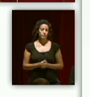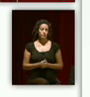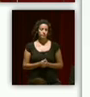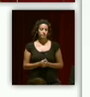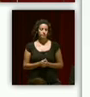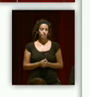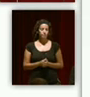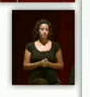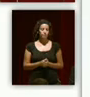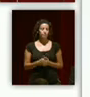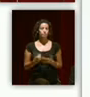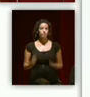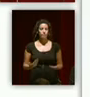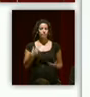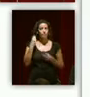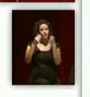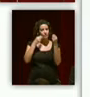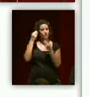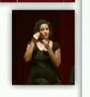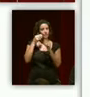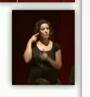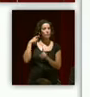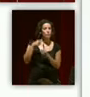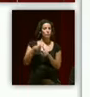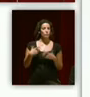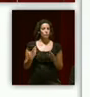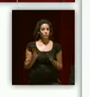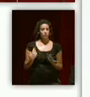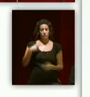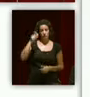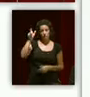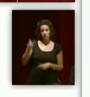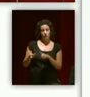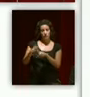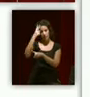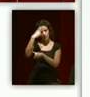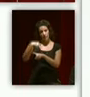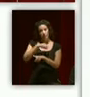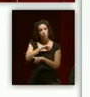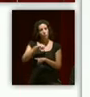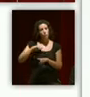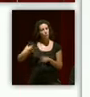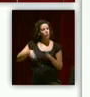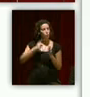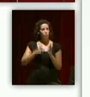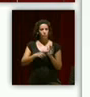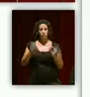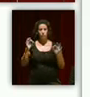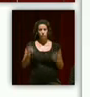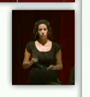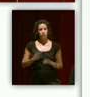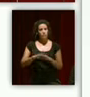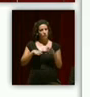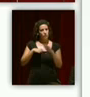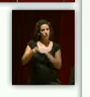That will be the ideal situation. Also, another goal that we have is for the visually impaired to be